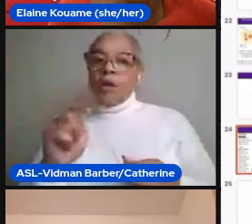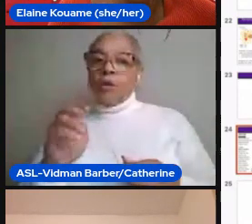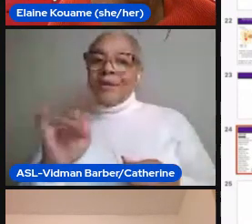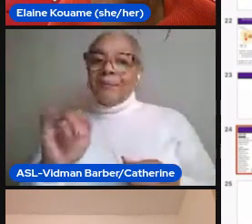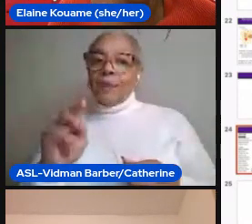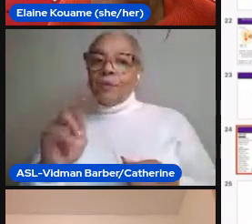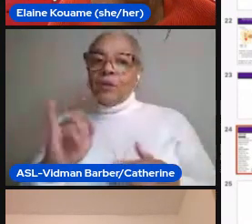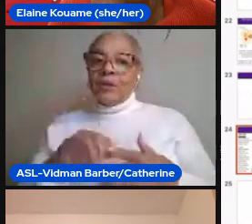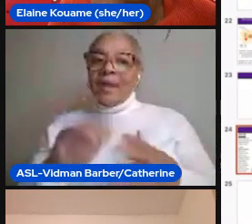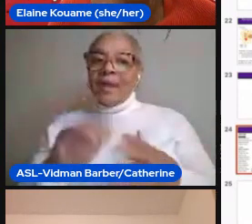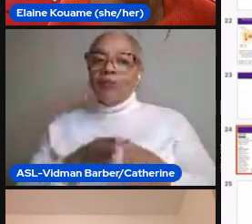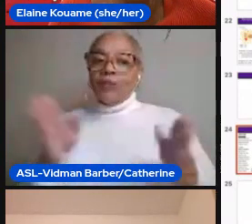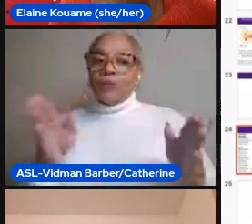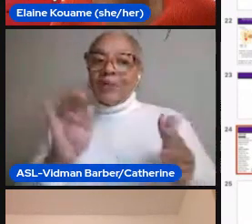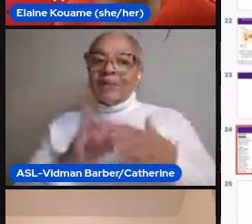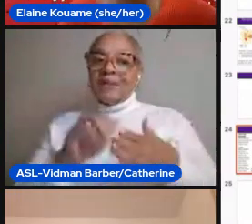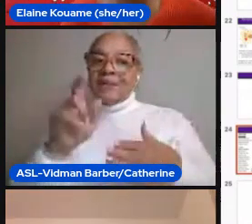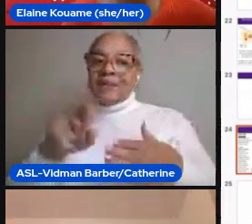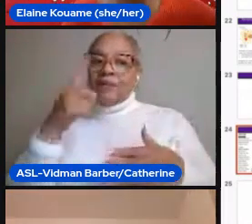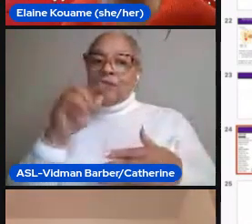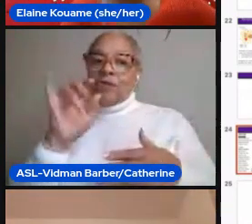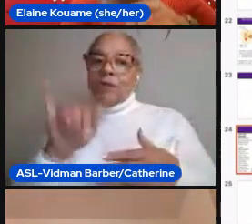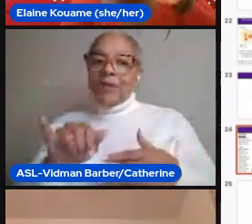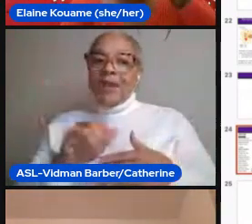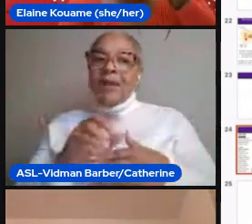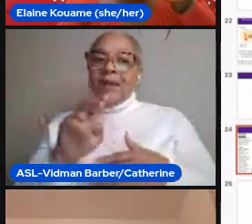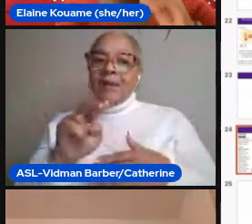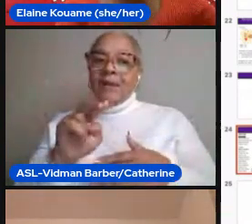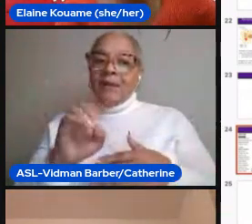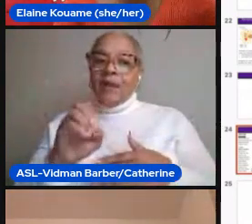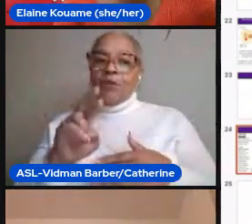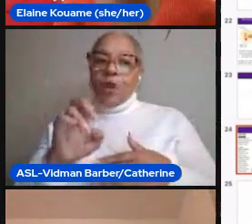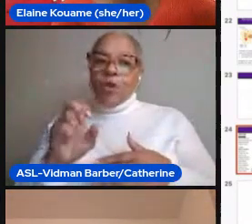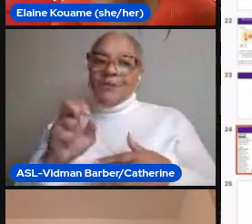is the need for necroptosis?" Yeah, that's a really good point.